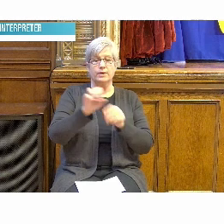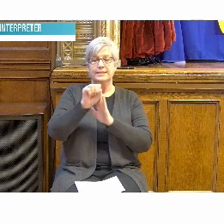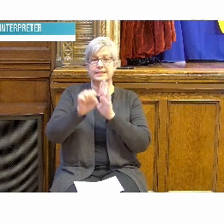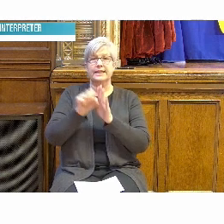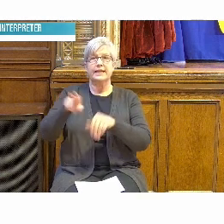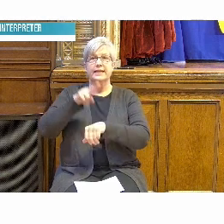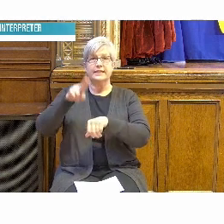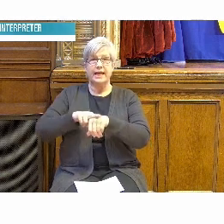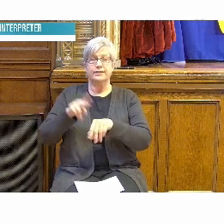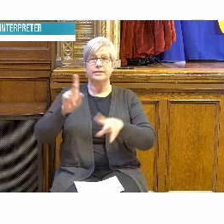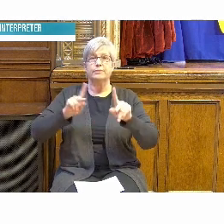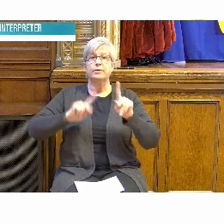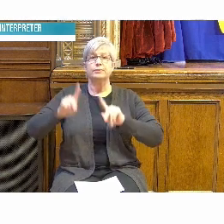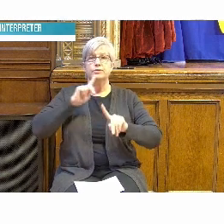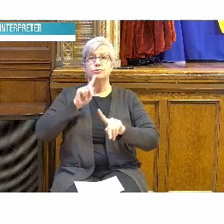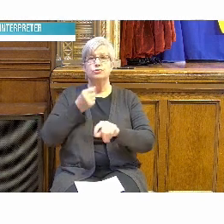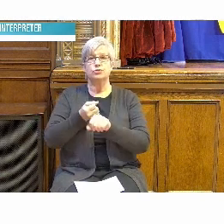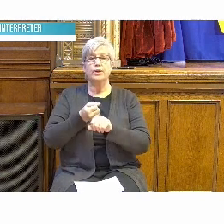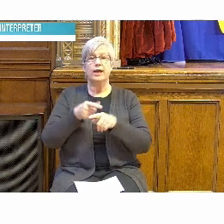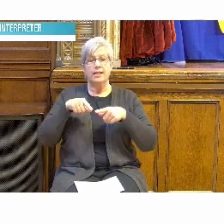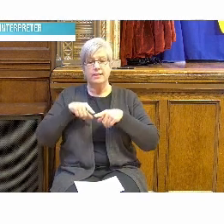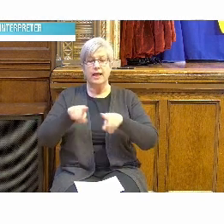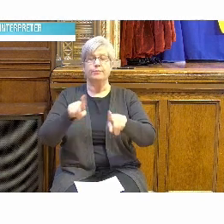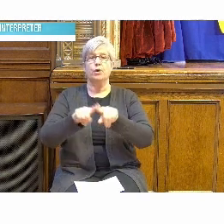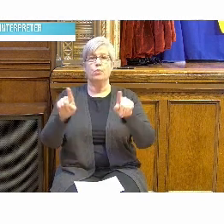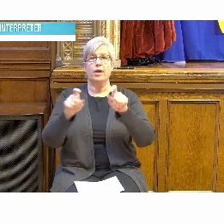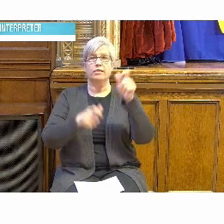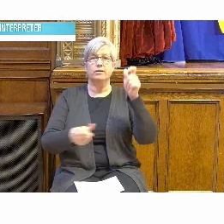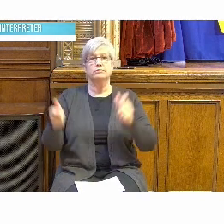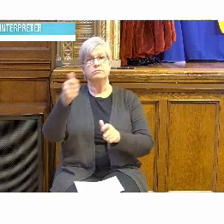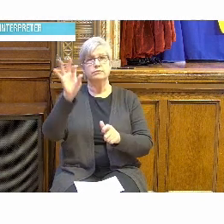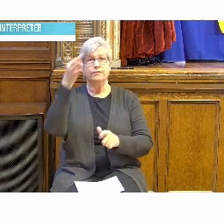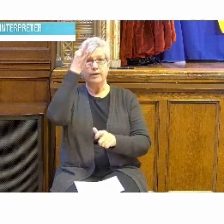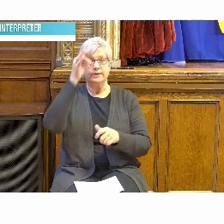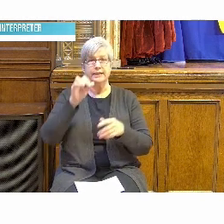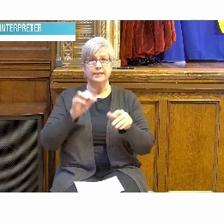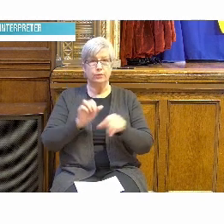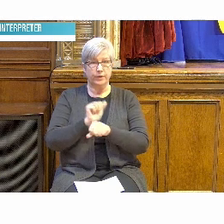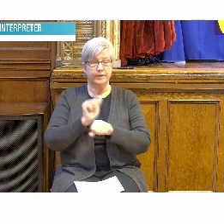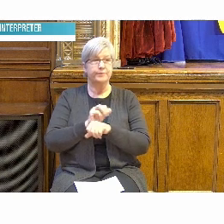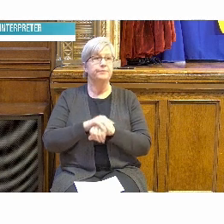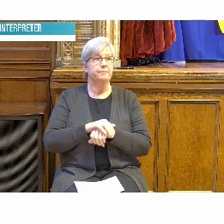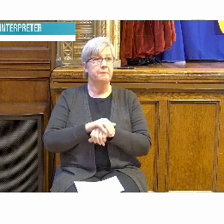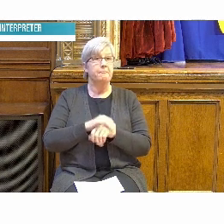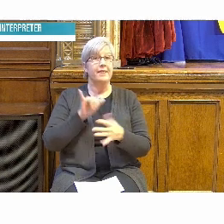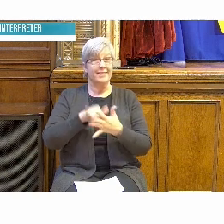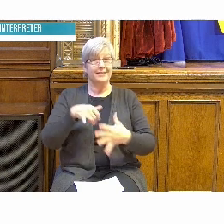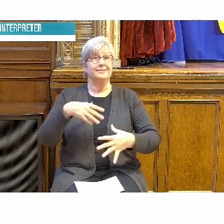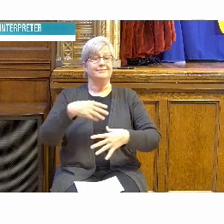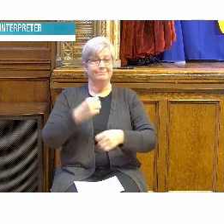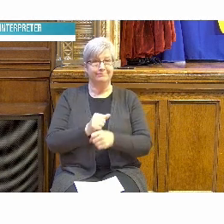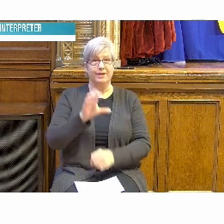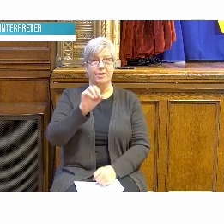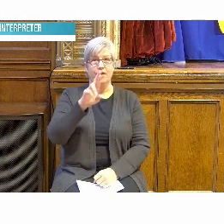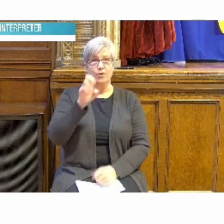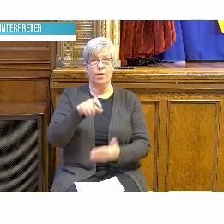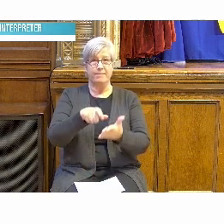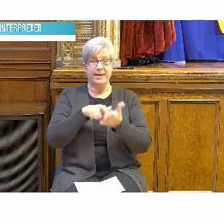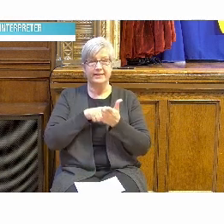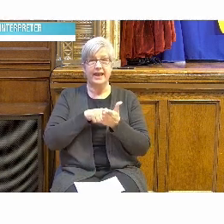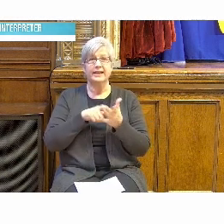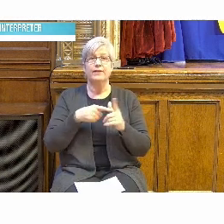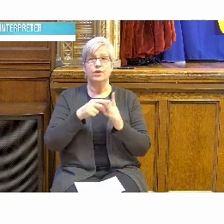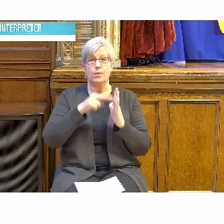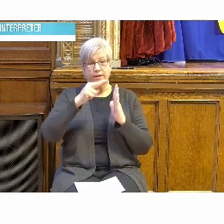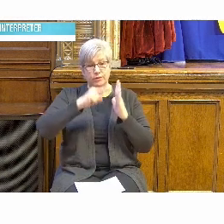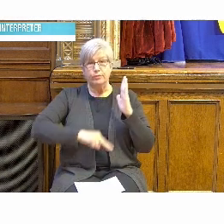national stakeholders to ensure alignment with broader reparations initiatives. That is our core mandate. If you want to learn more about